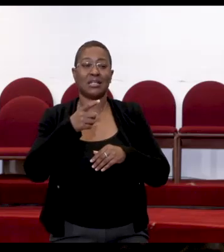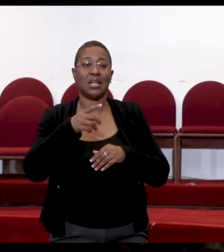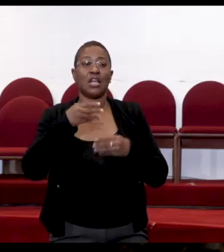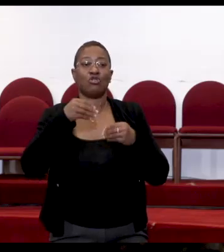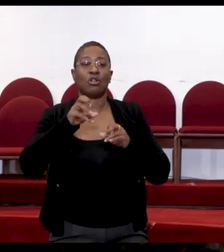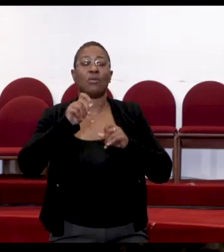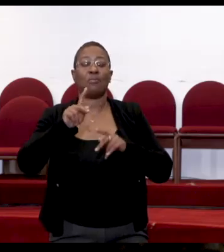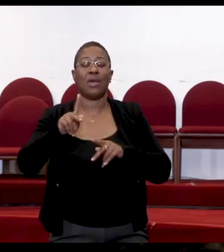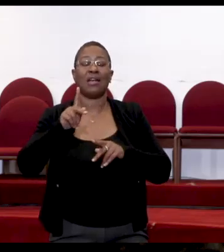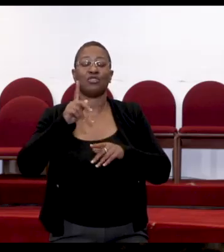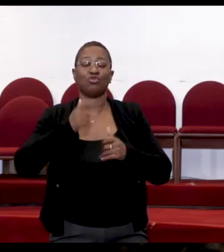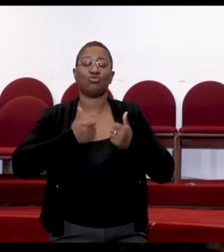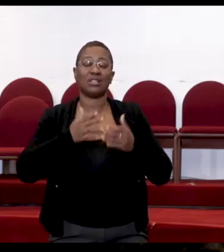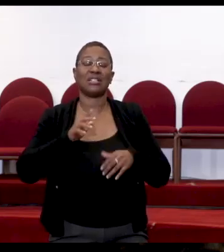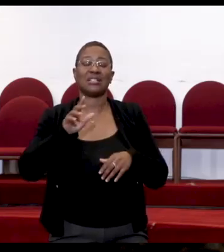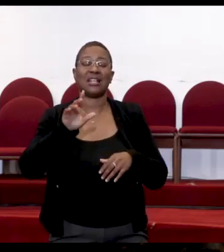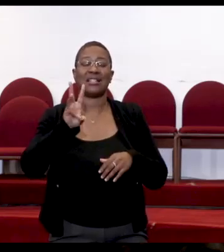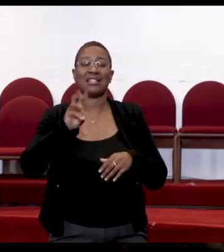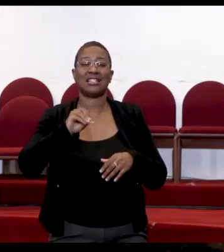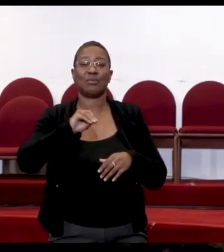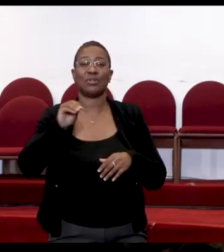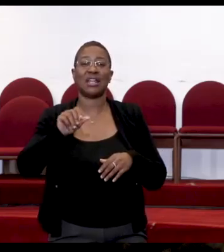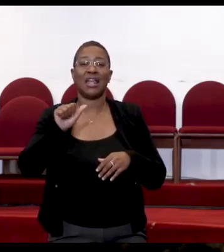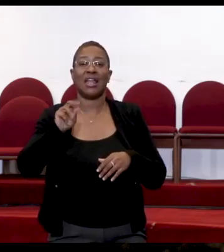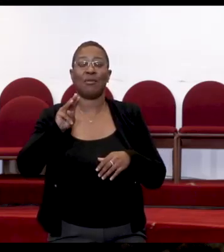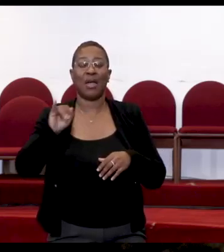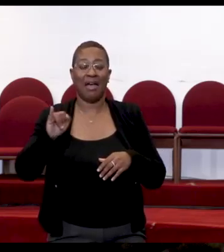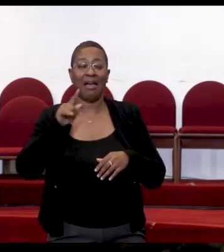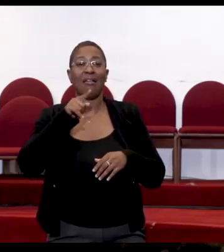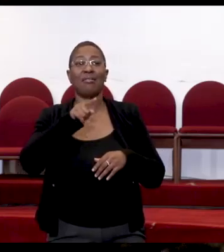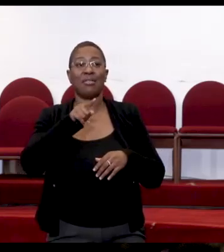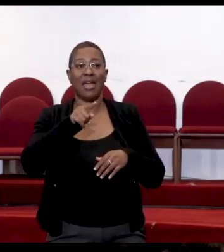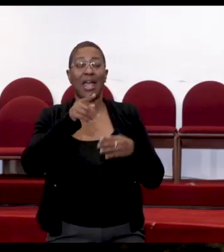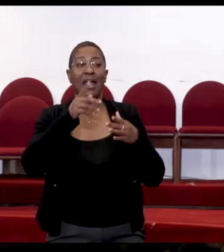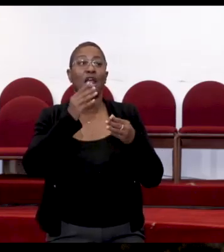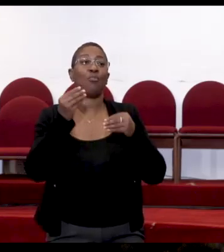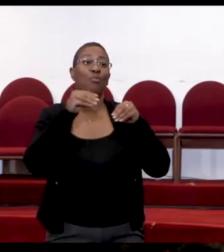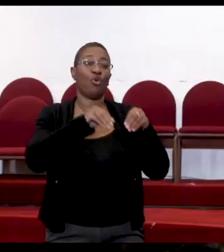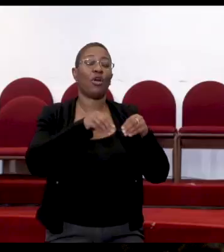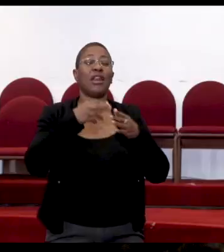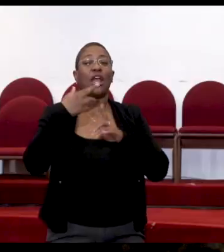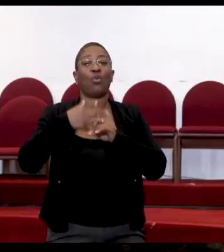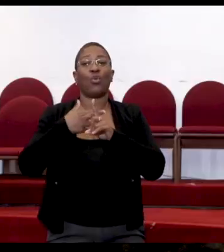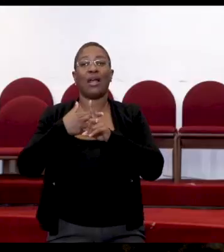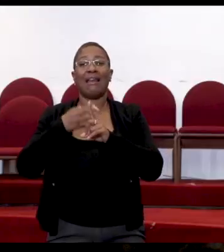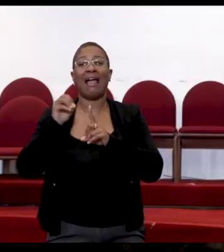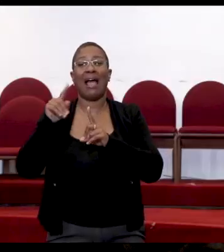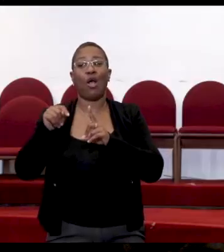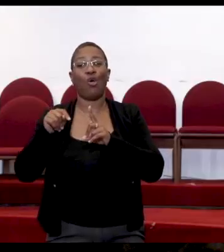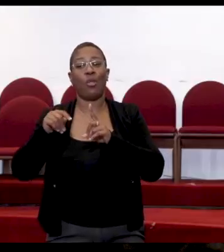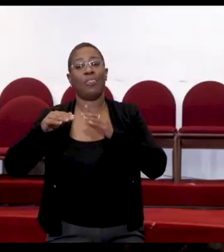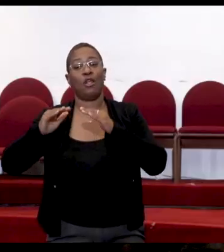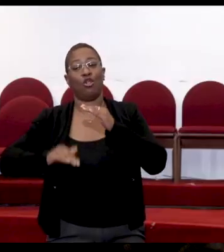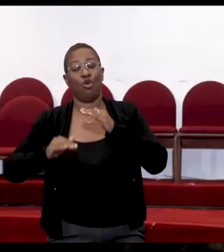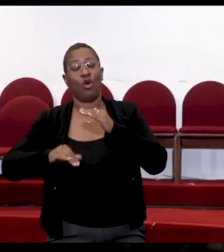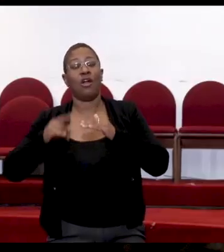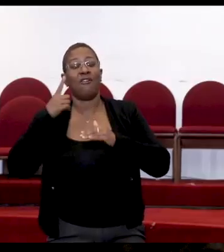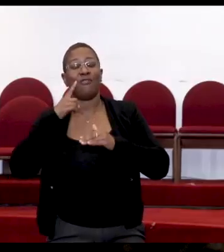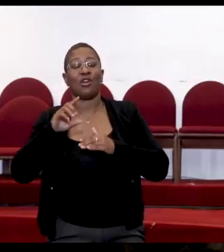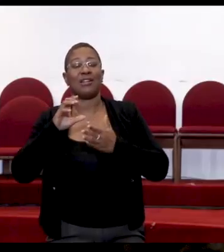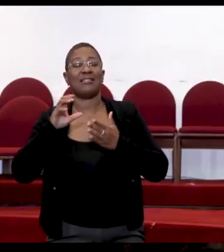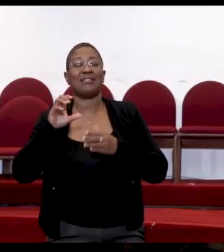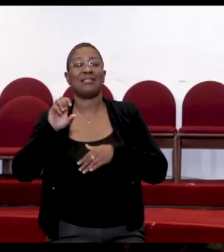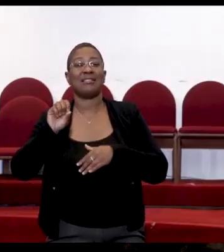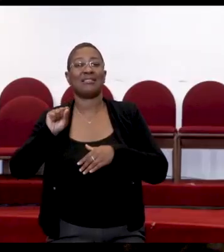60% AMI. They moved in, but then they also rent out the bottom to Section 8 housing vouchers, individuals. So this is a wealth